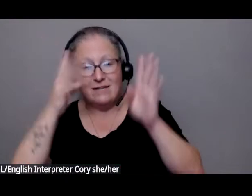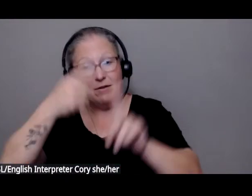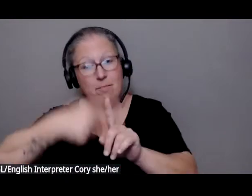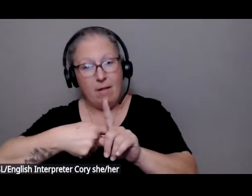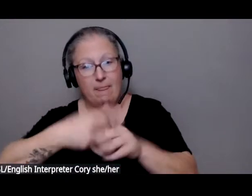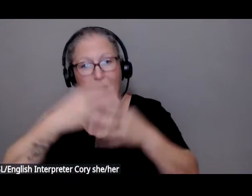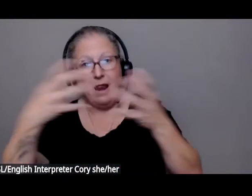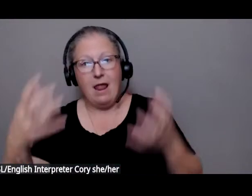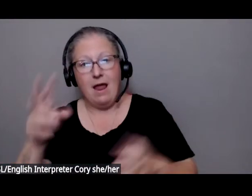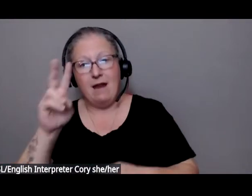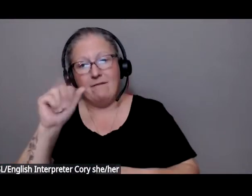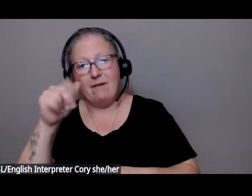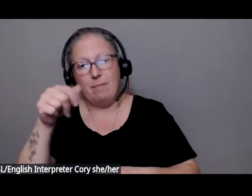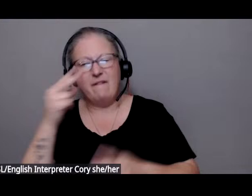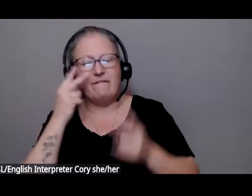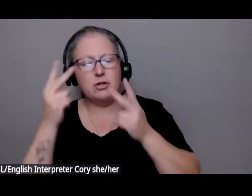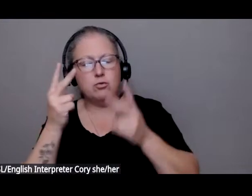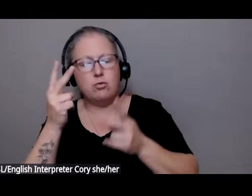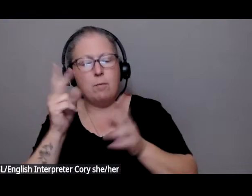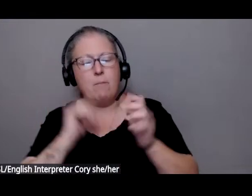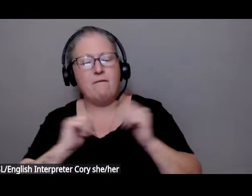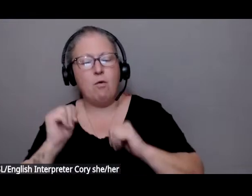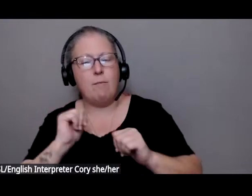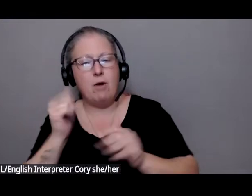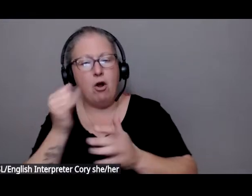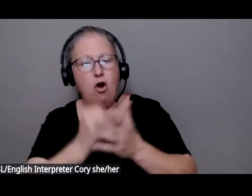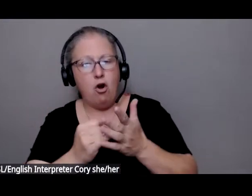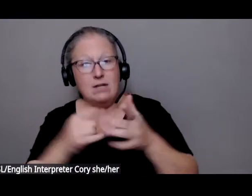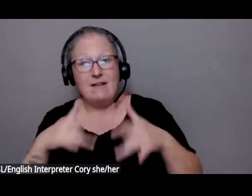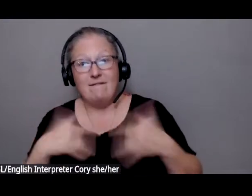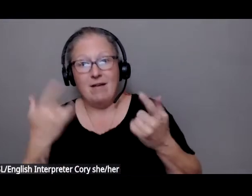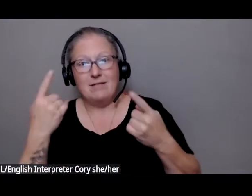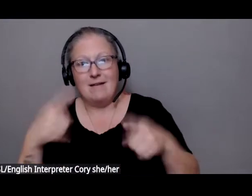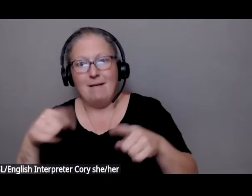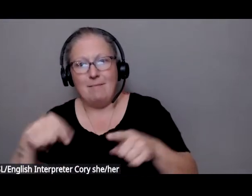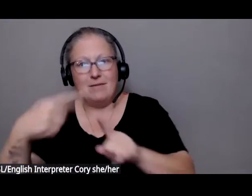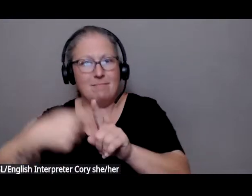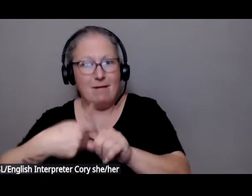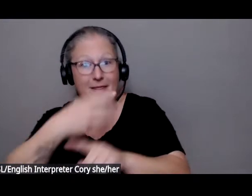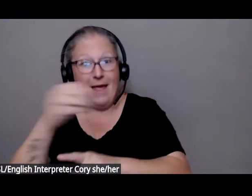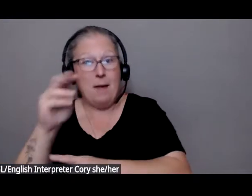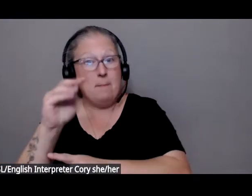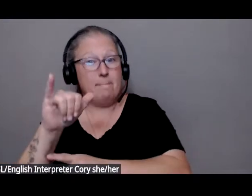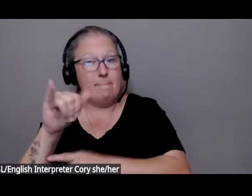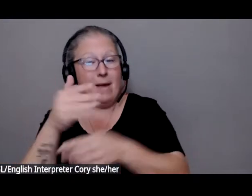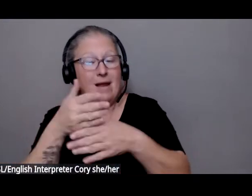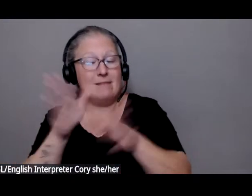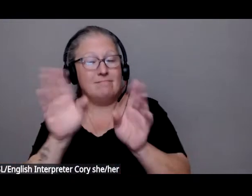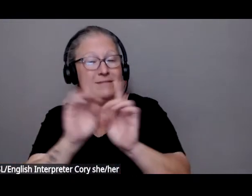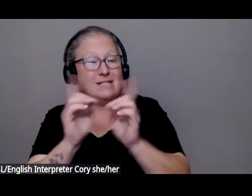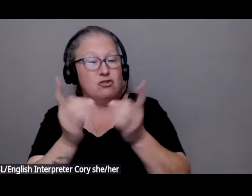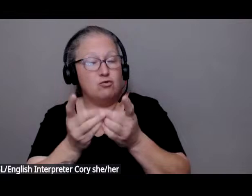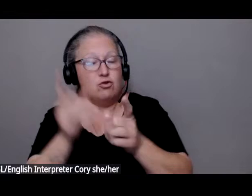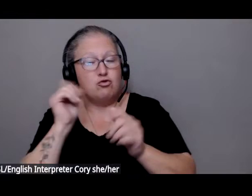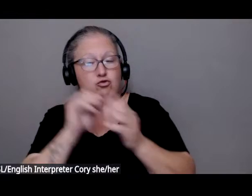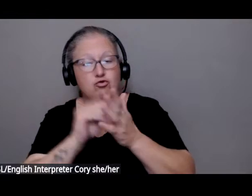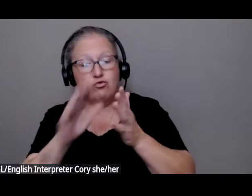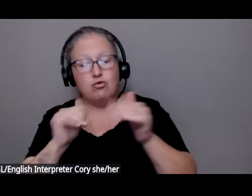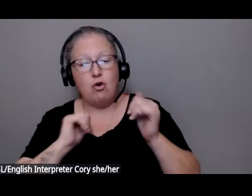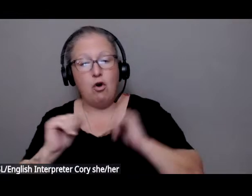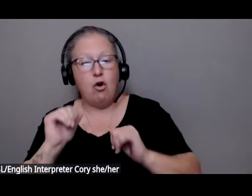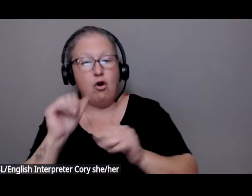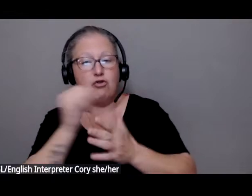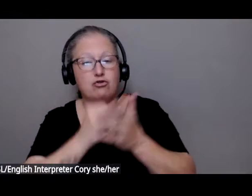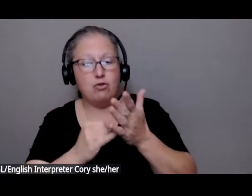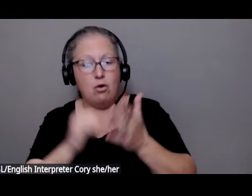VAPA, Visual and Performing Arts, events happening this month and in May, including a district-wide student art show at the Society of West Coast